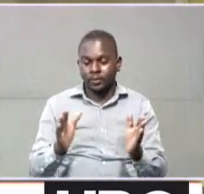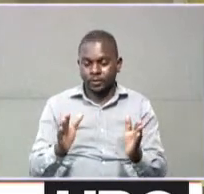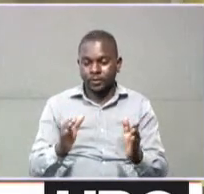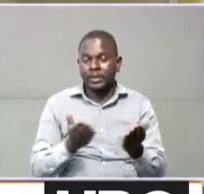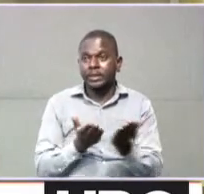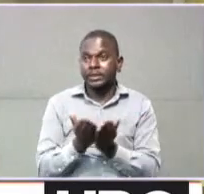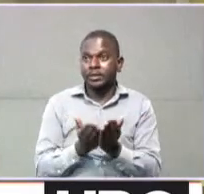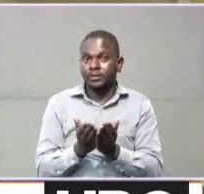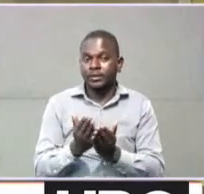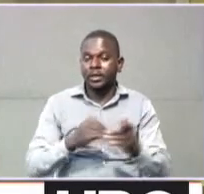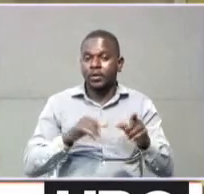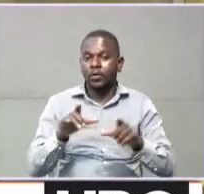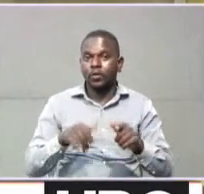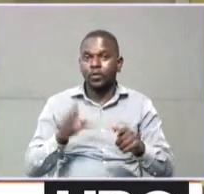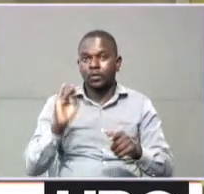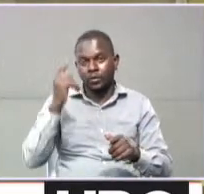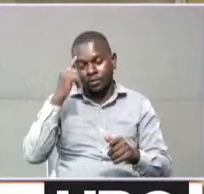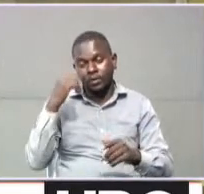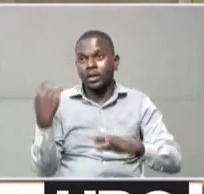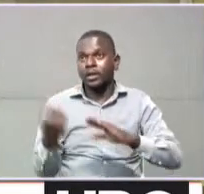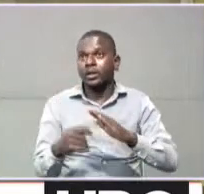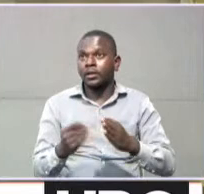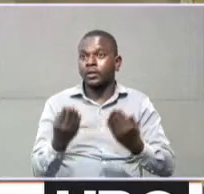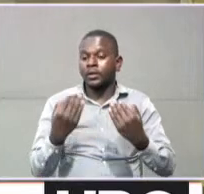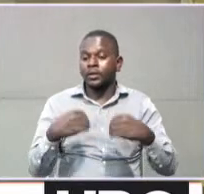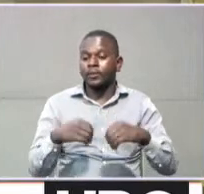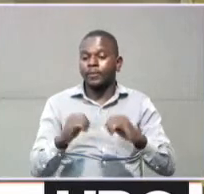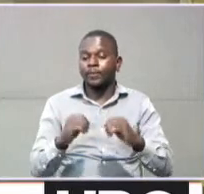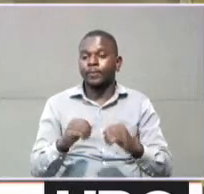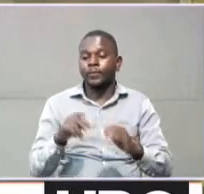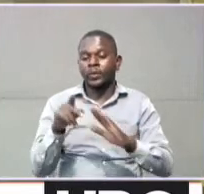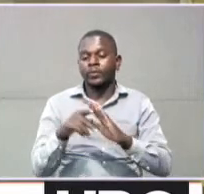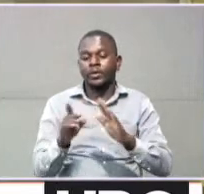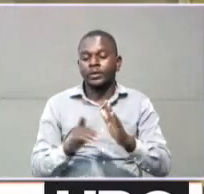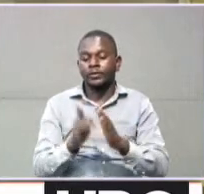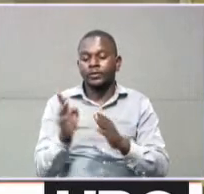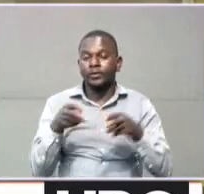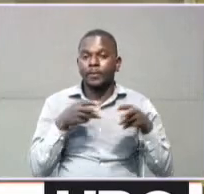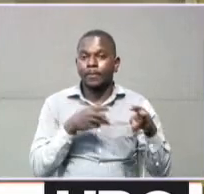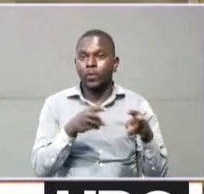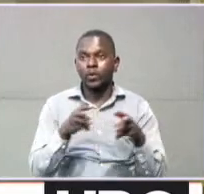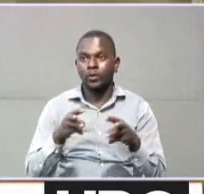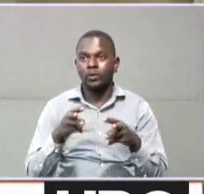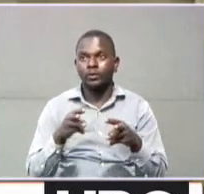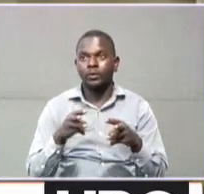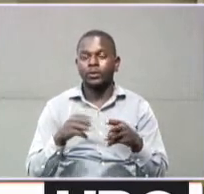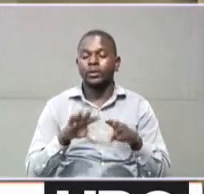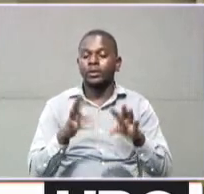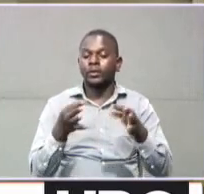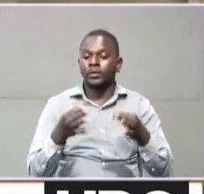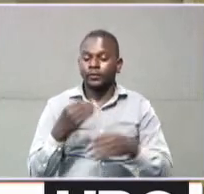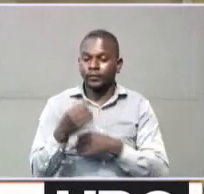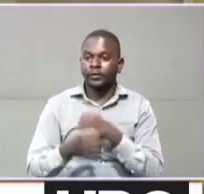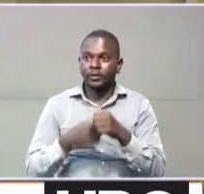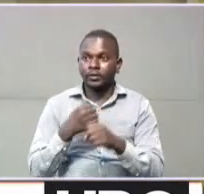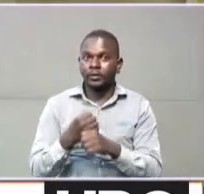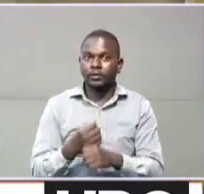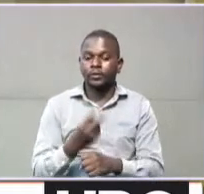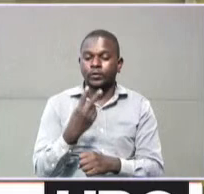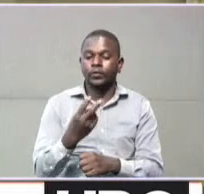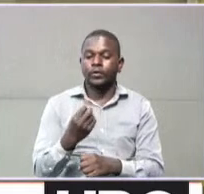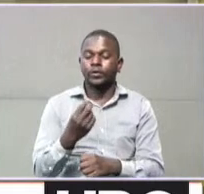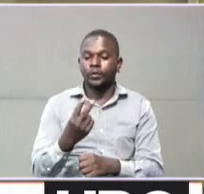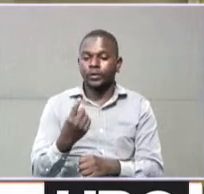government on the status of the implementation of the parish development model in the financial year 2021